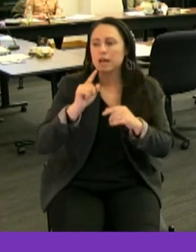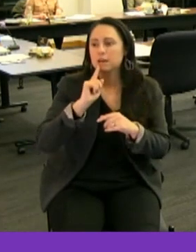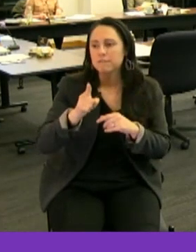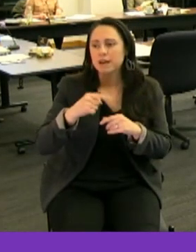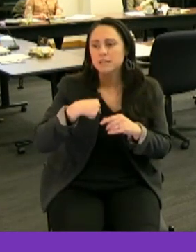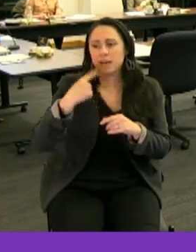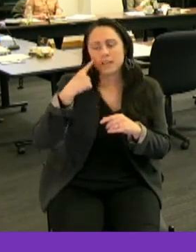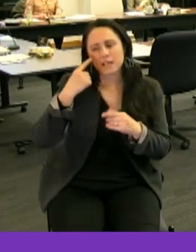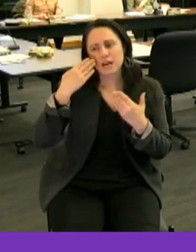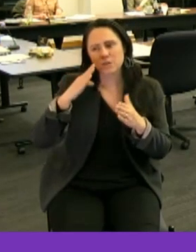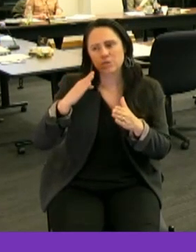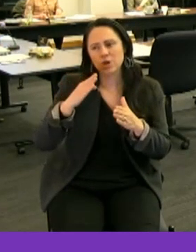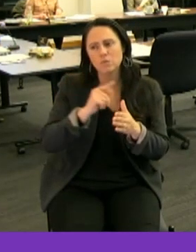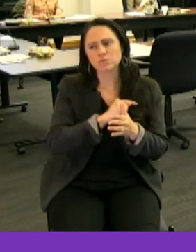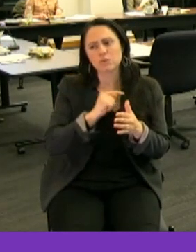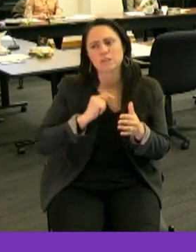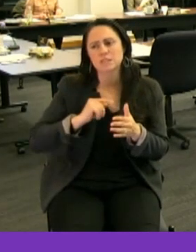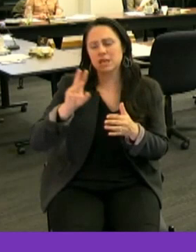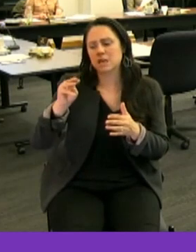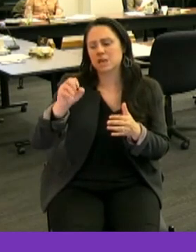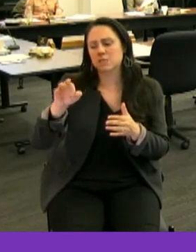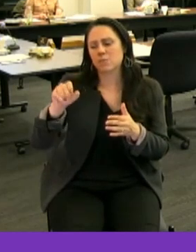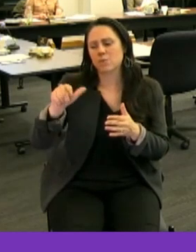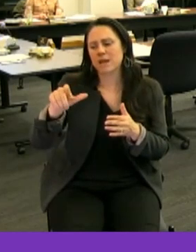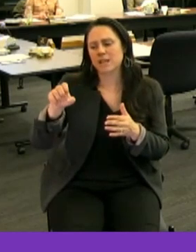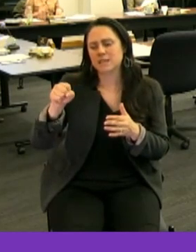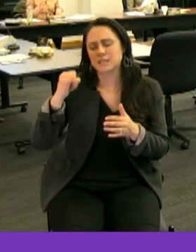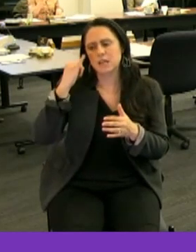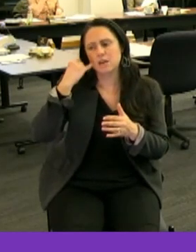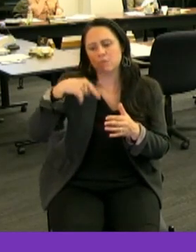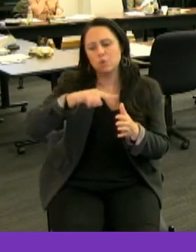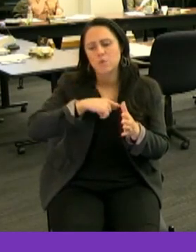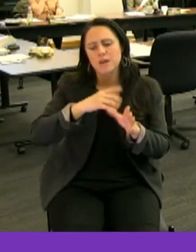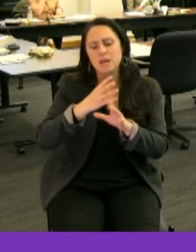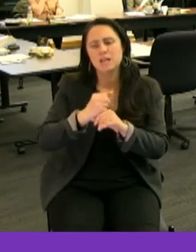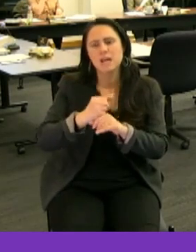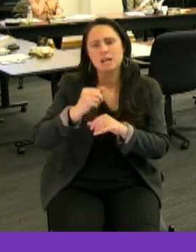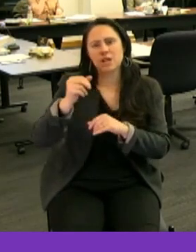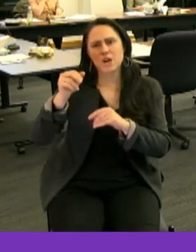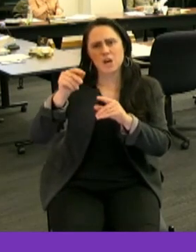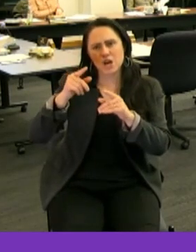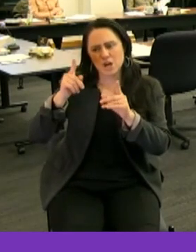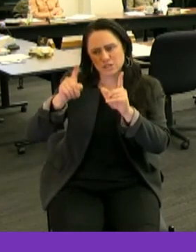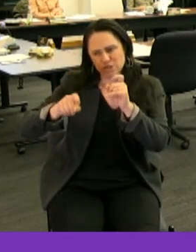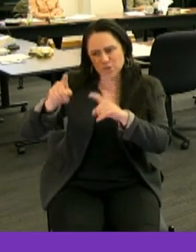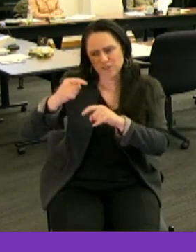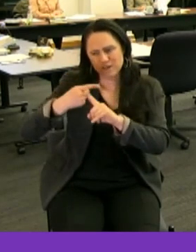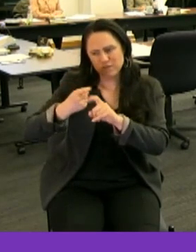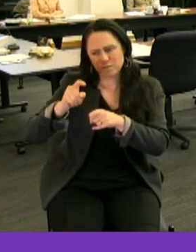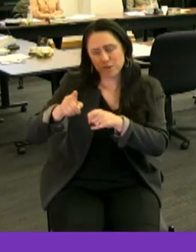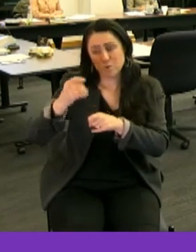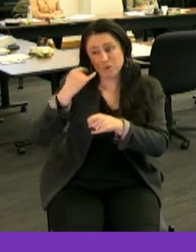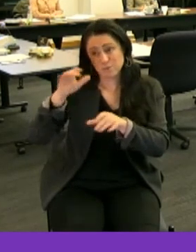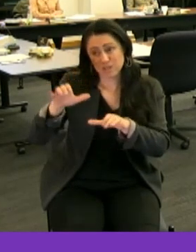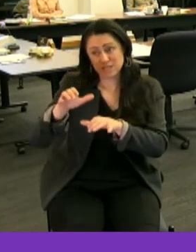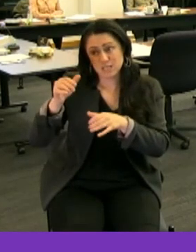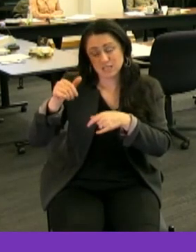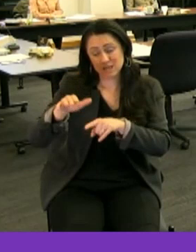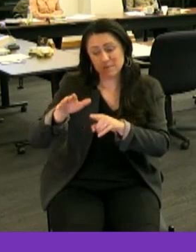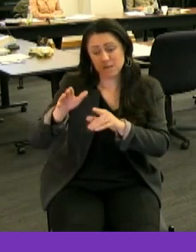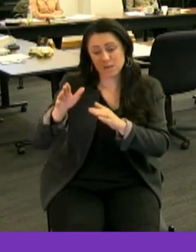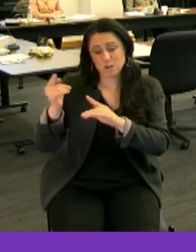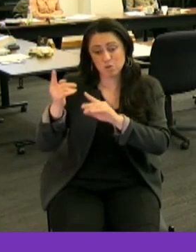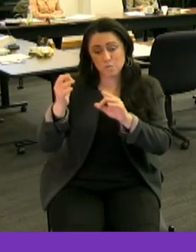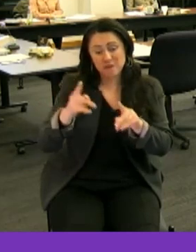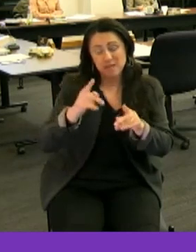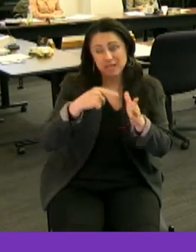fact, I don't know, Trustee Morales, if we got a survey from you. If we did, let me go back and check. But certainly if